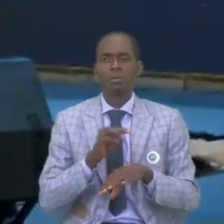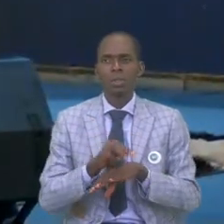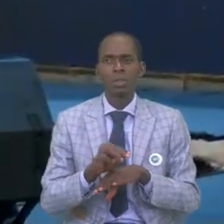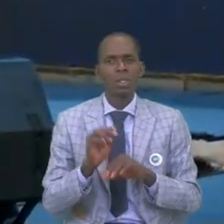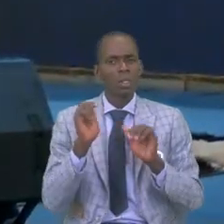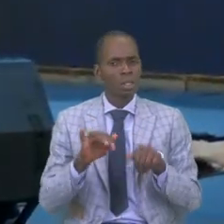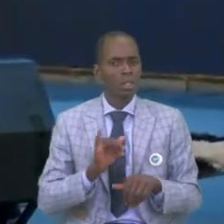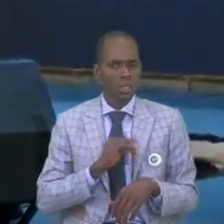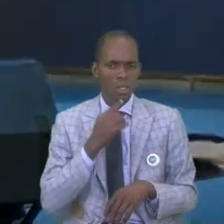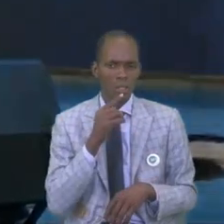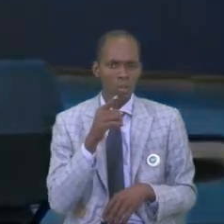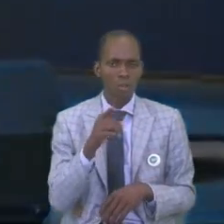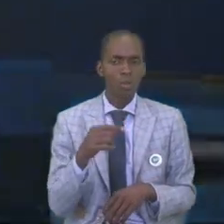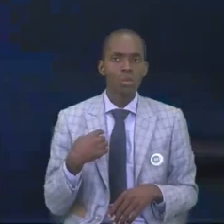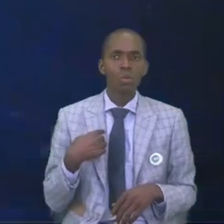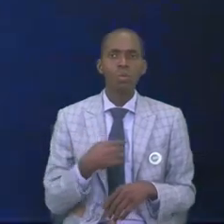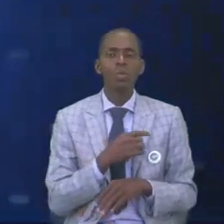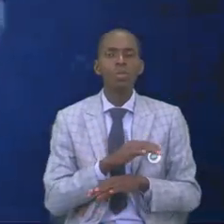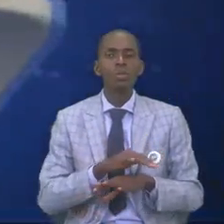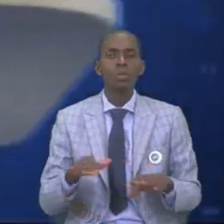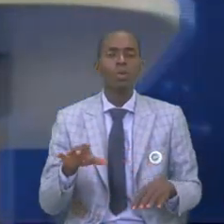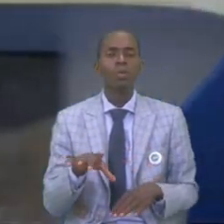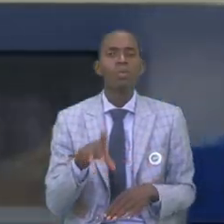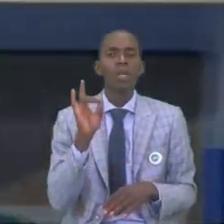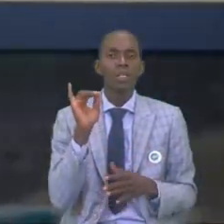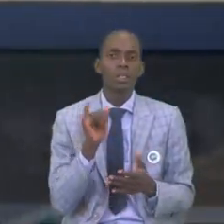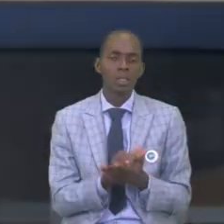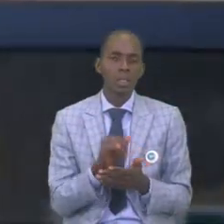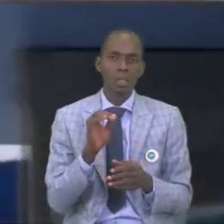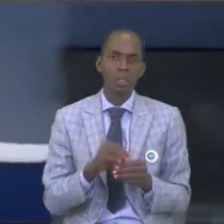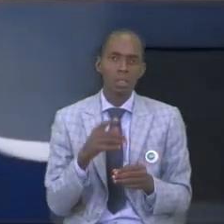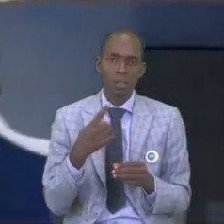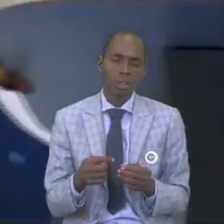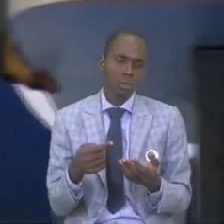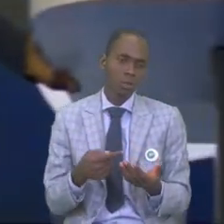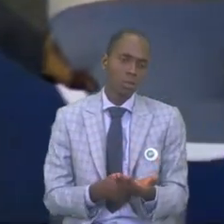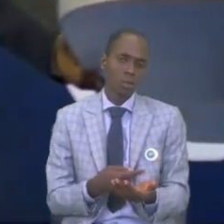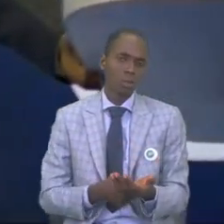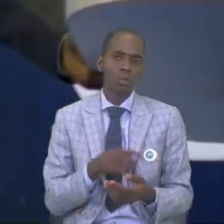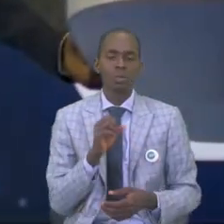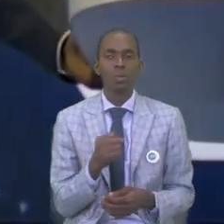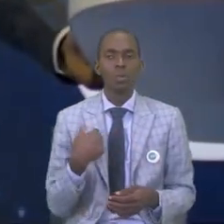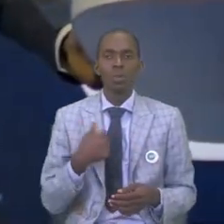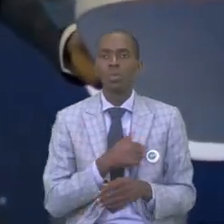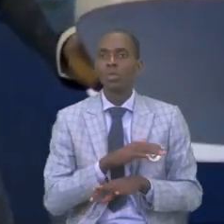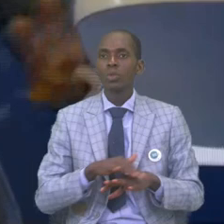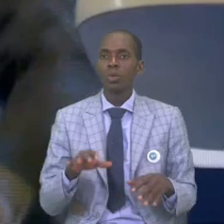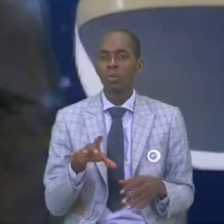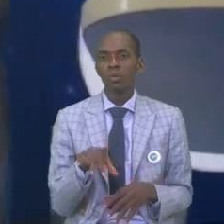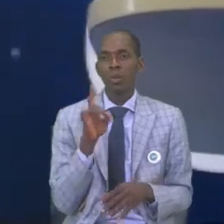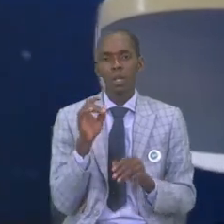you, we don't find that in the Gospels. We don't find